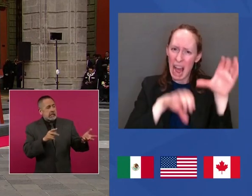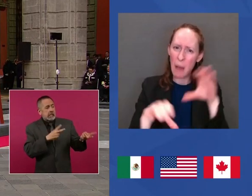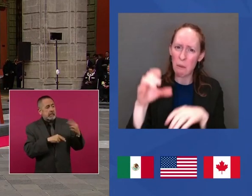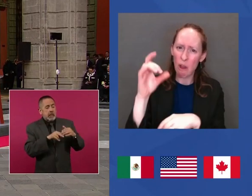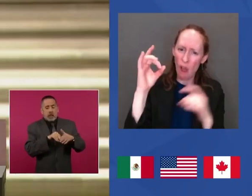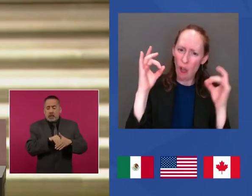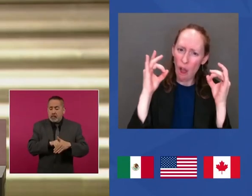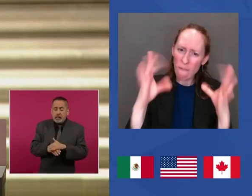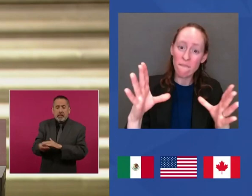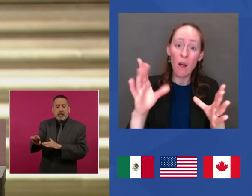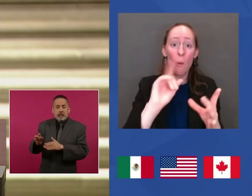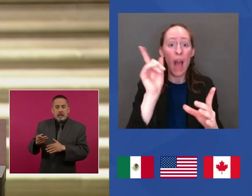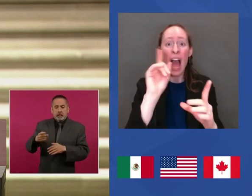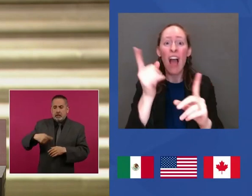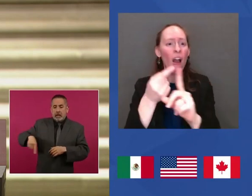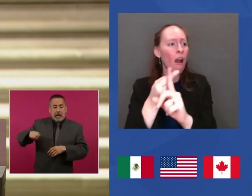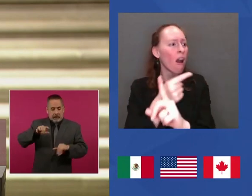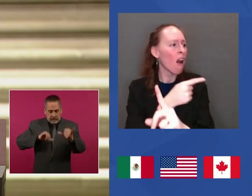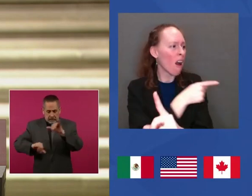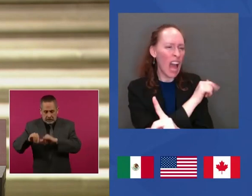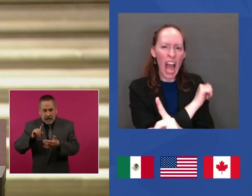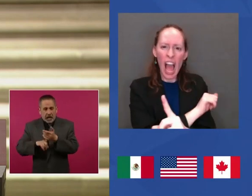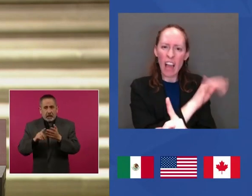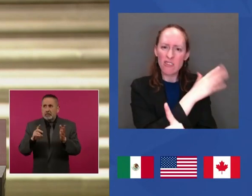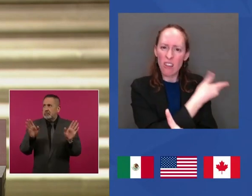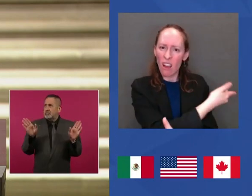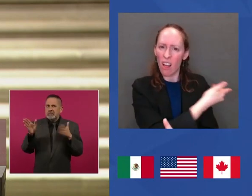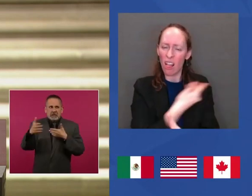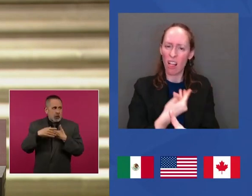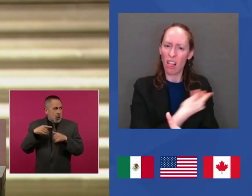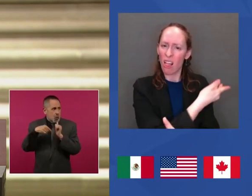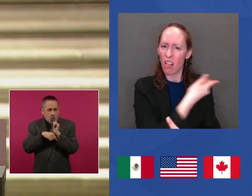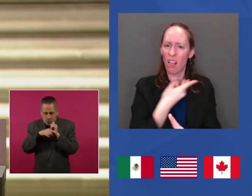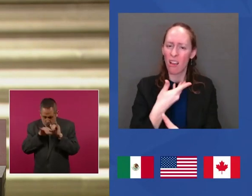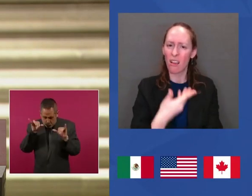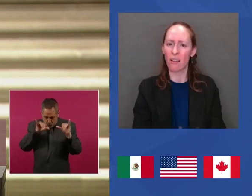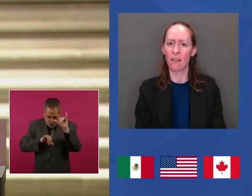and they are processed in labs,